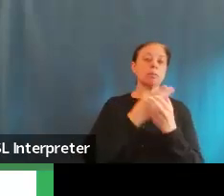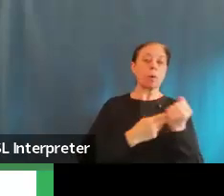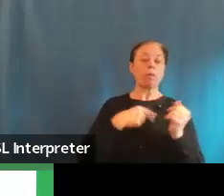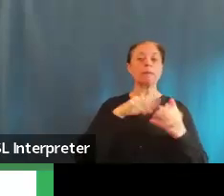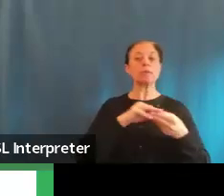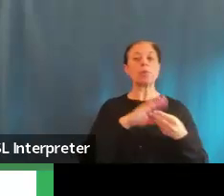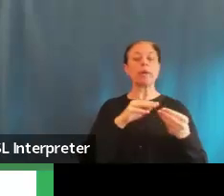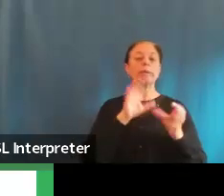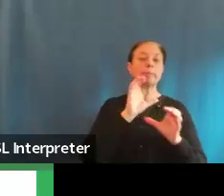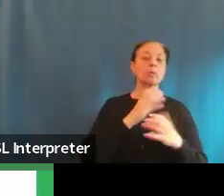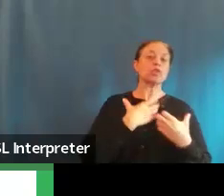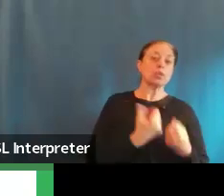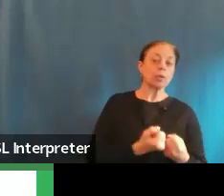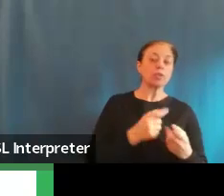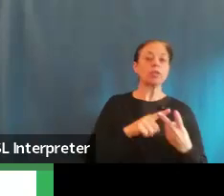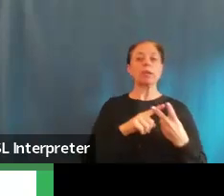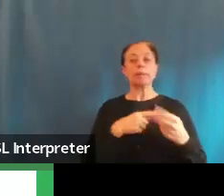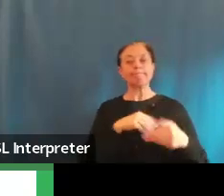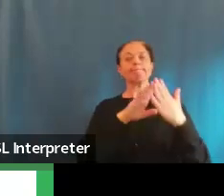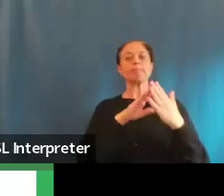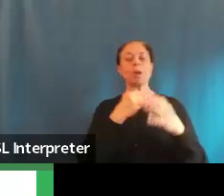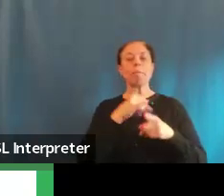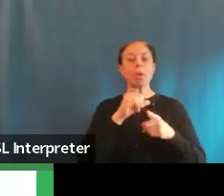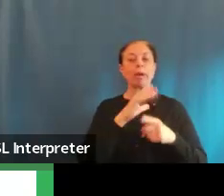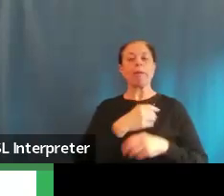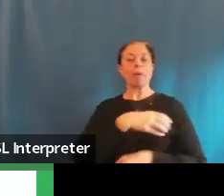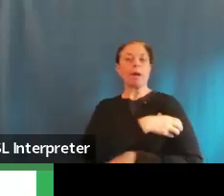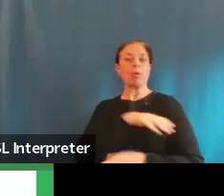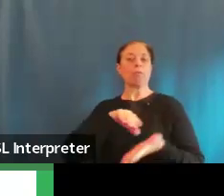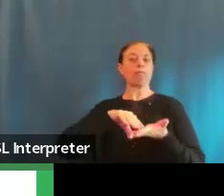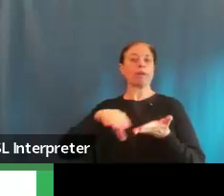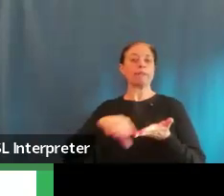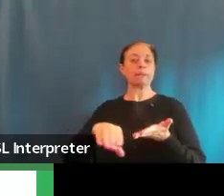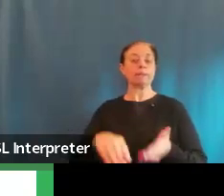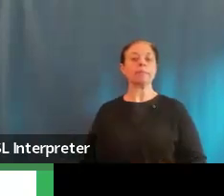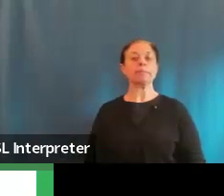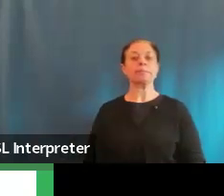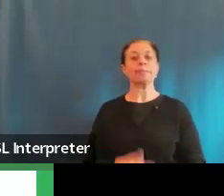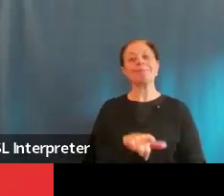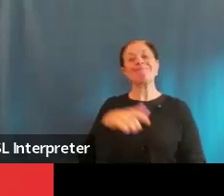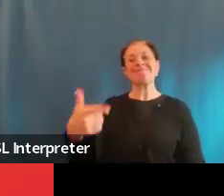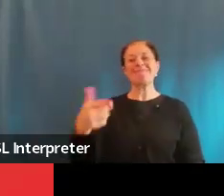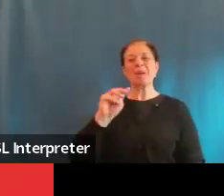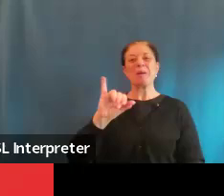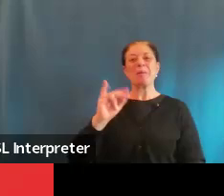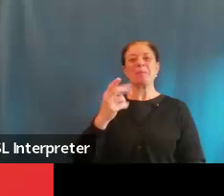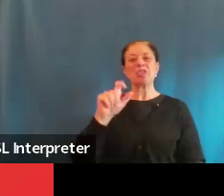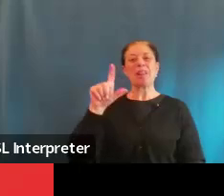story explores courage, standing up to bullying, and the power of forgiveness. And I'll pass it back to